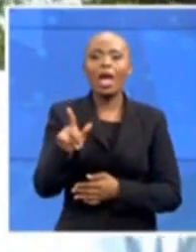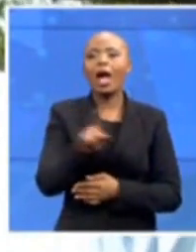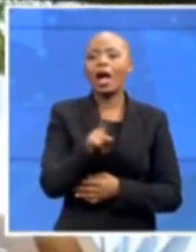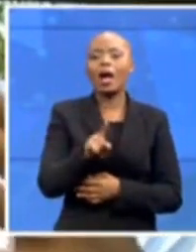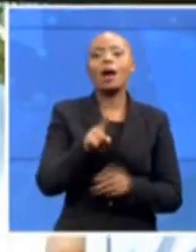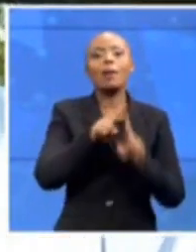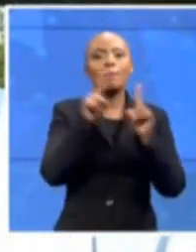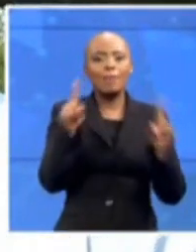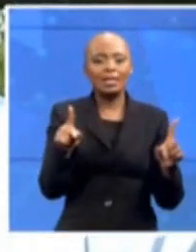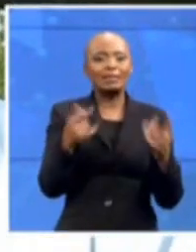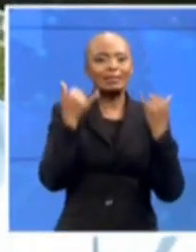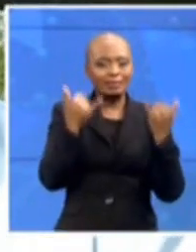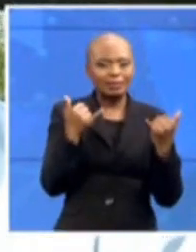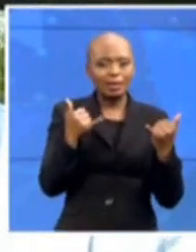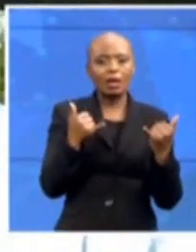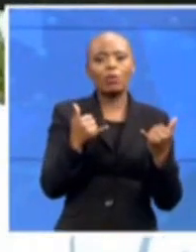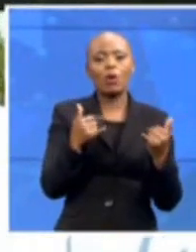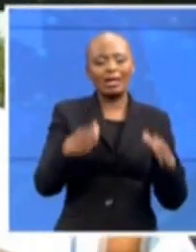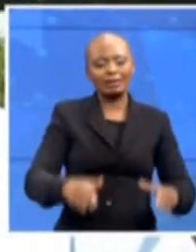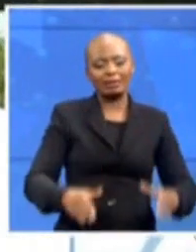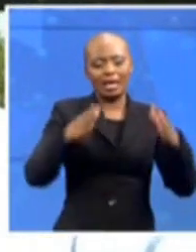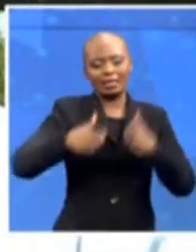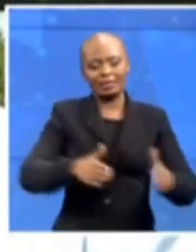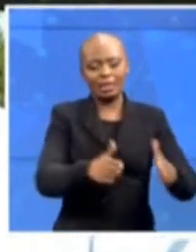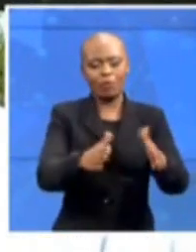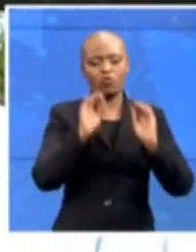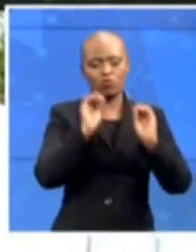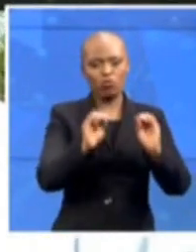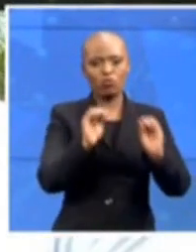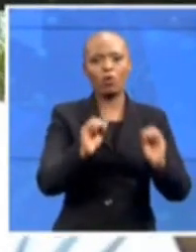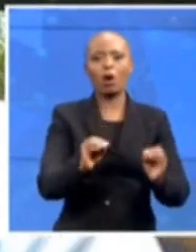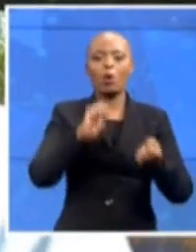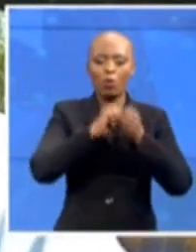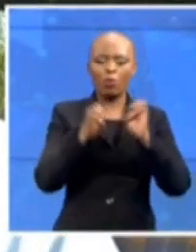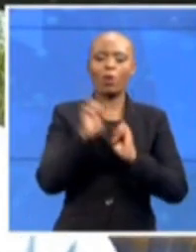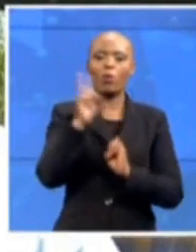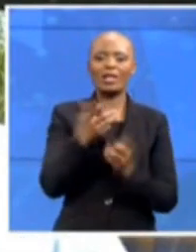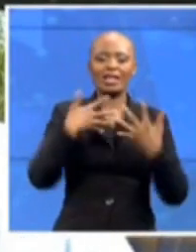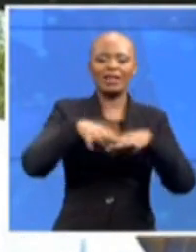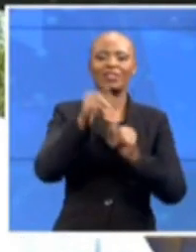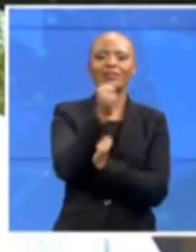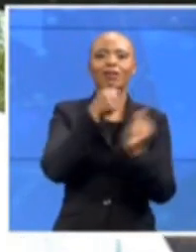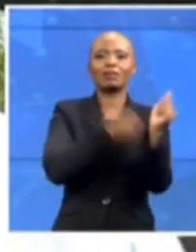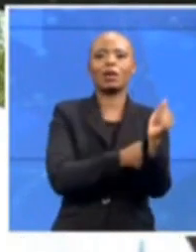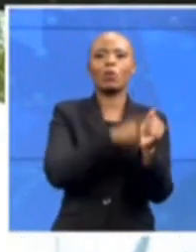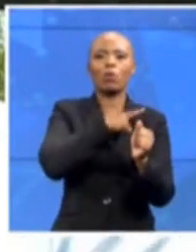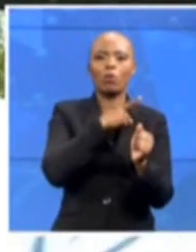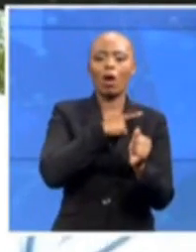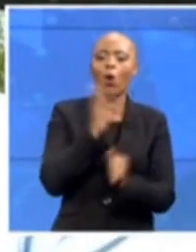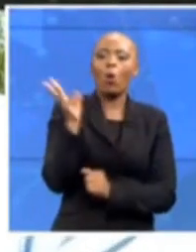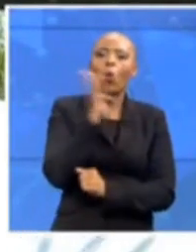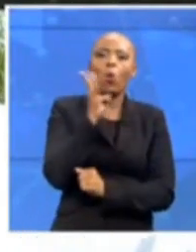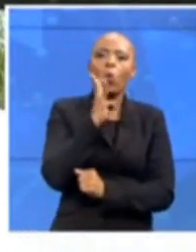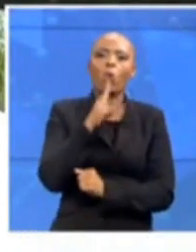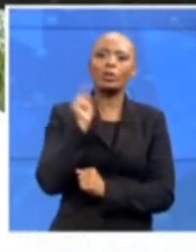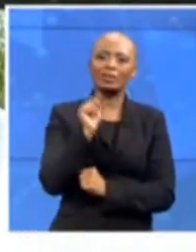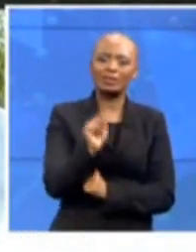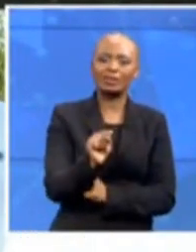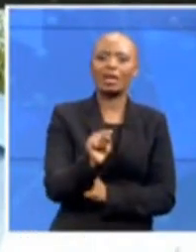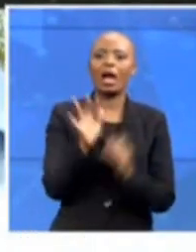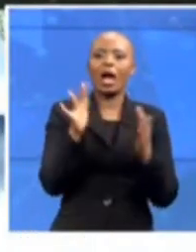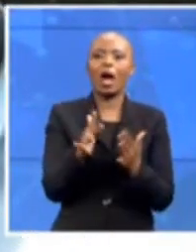but the problem is infrastructure. How to get that water into the households. There's Litaba Dam here, there's